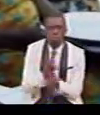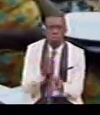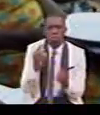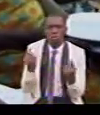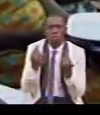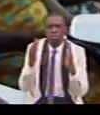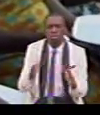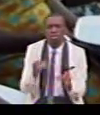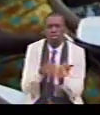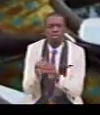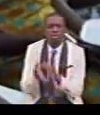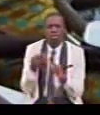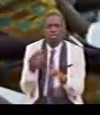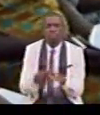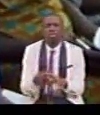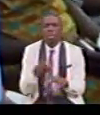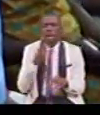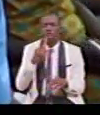You are not sure.